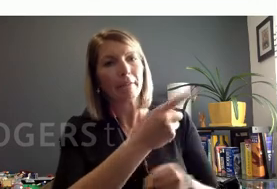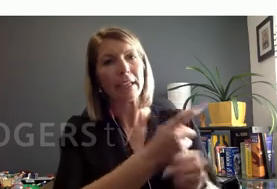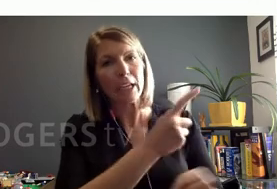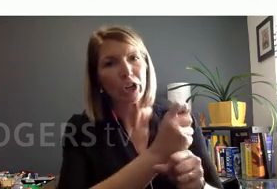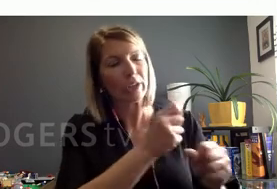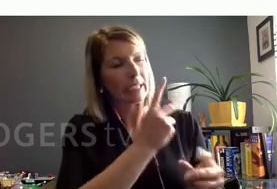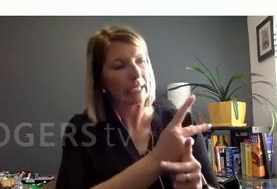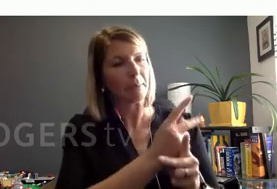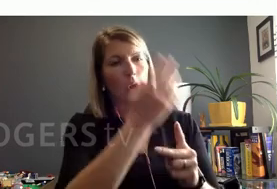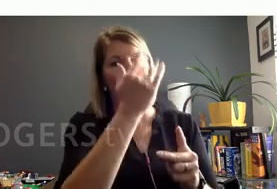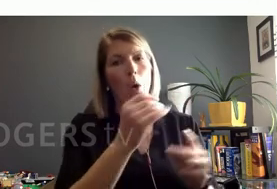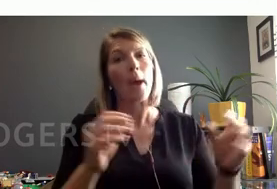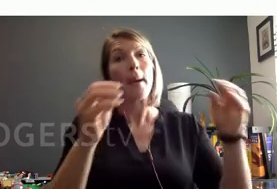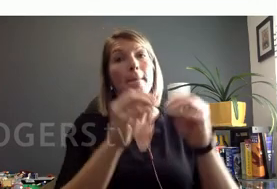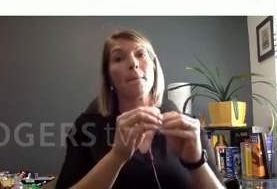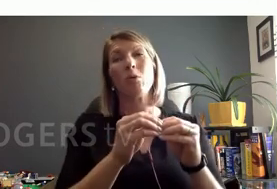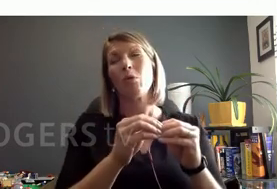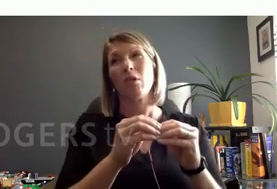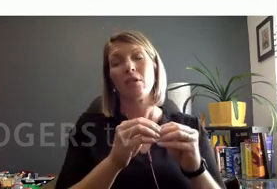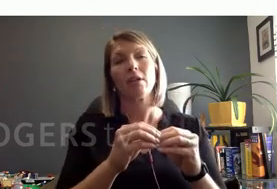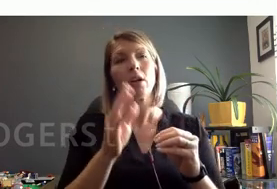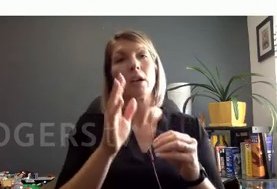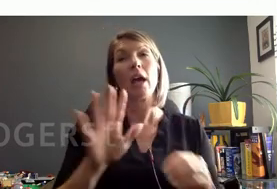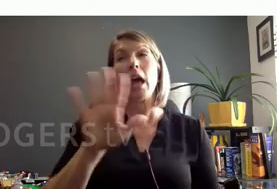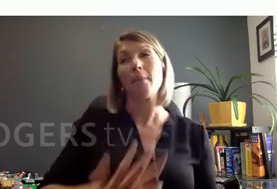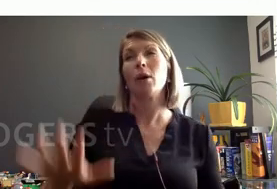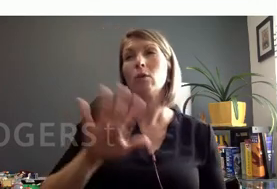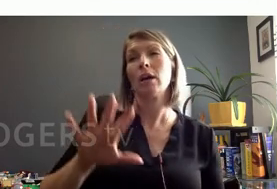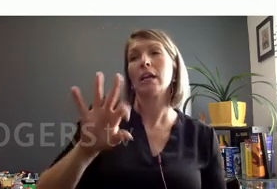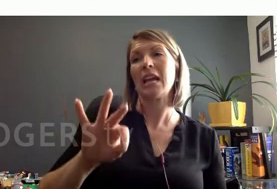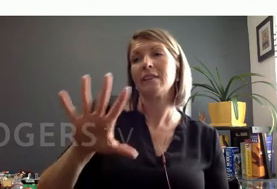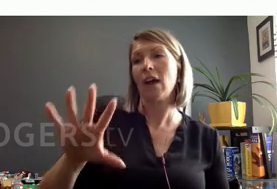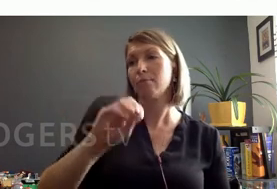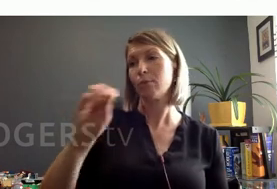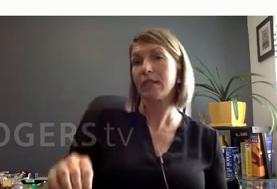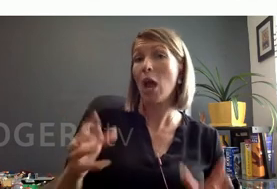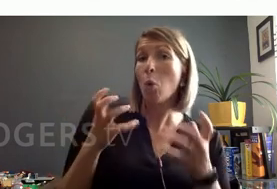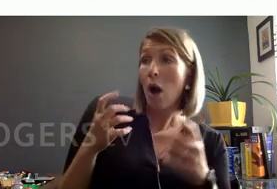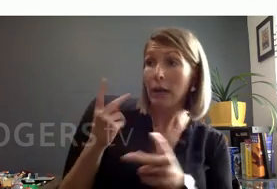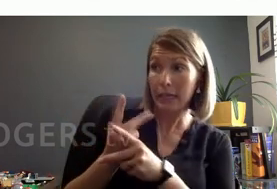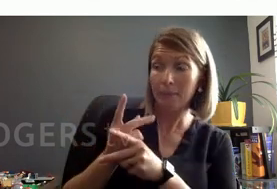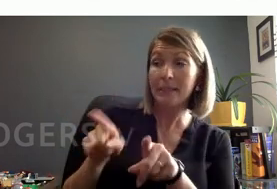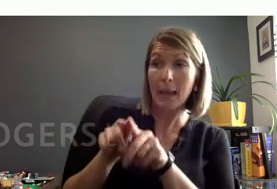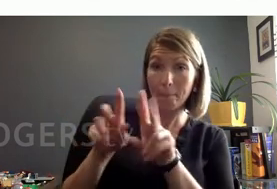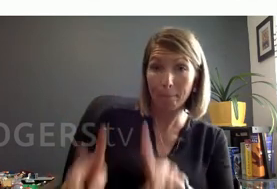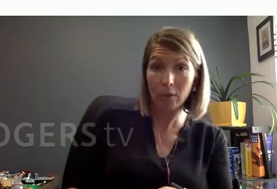more, in the next 5 years, 79%, and among those already hired newcomers,